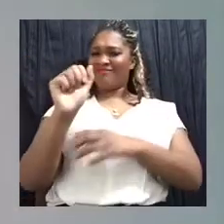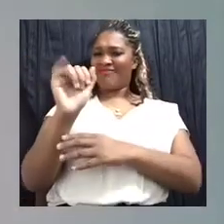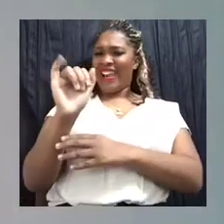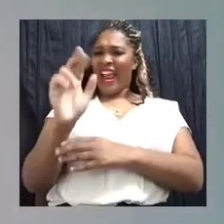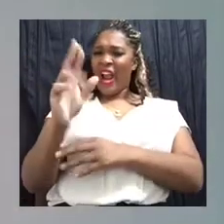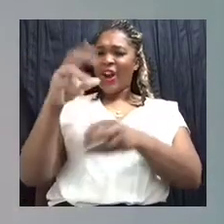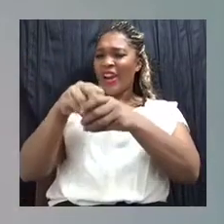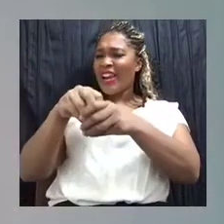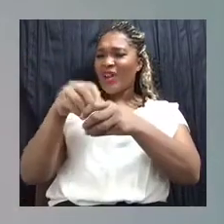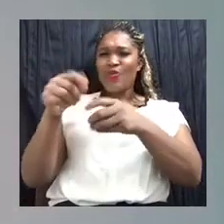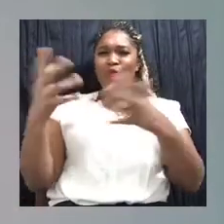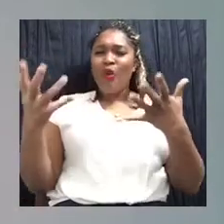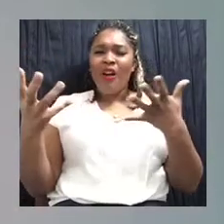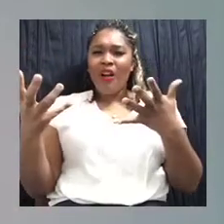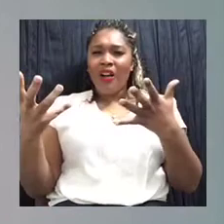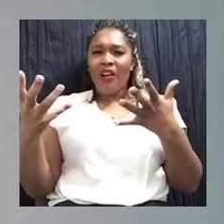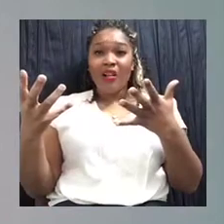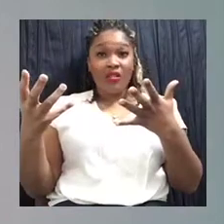air?